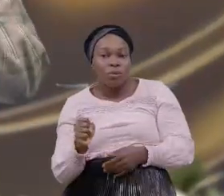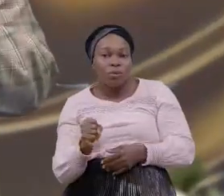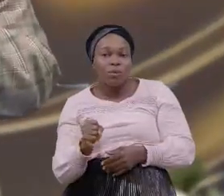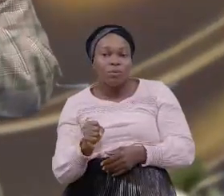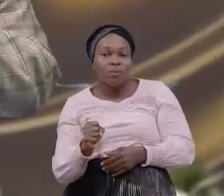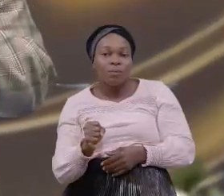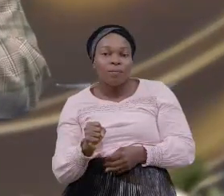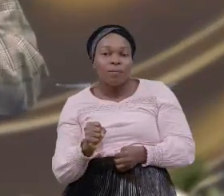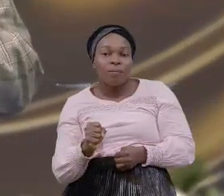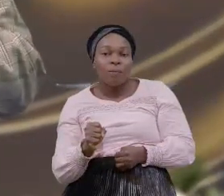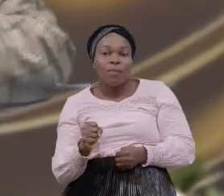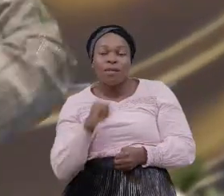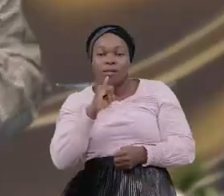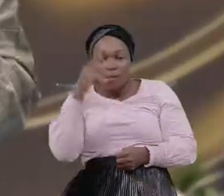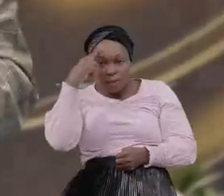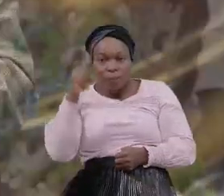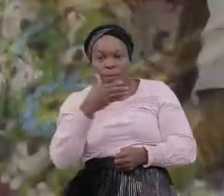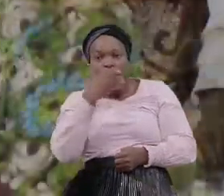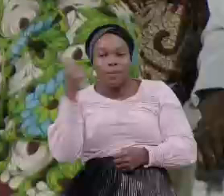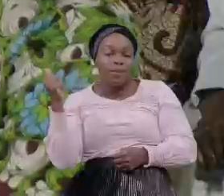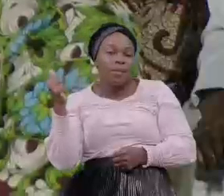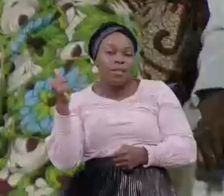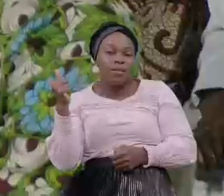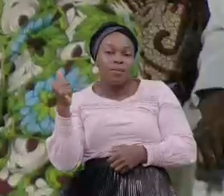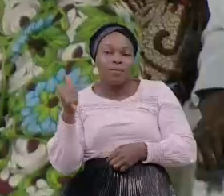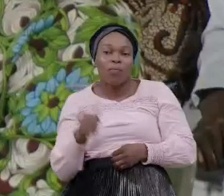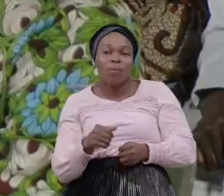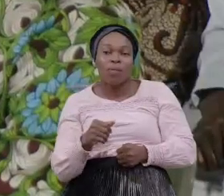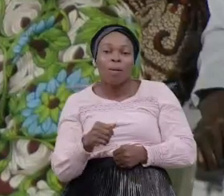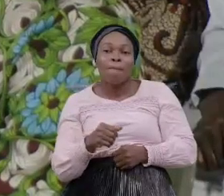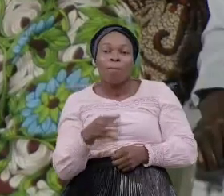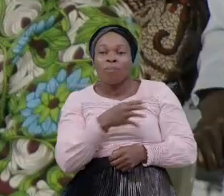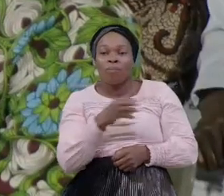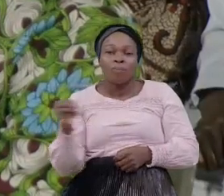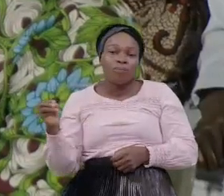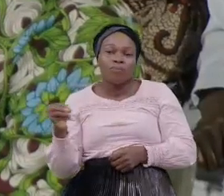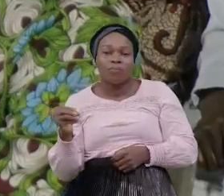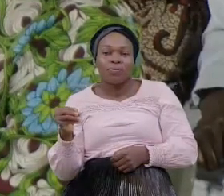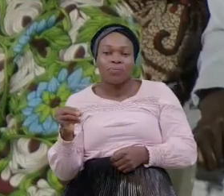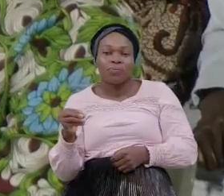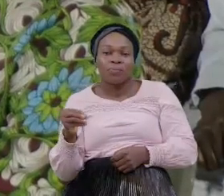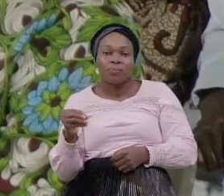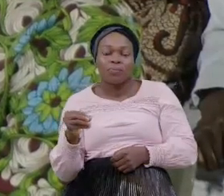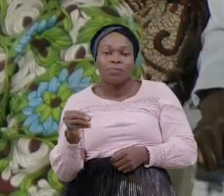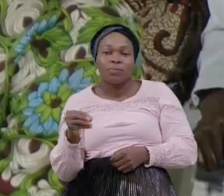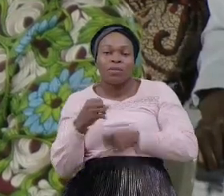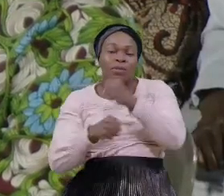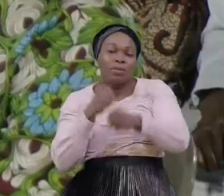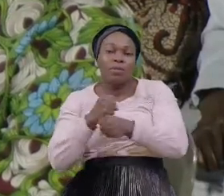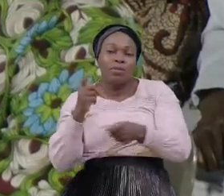It's prophetic. He has appointed for you years to come. You'll have enough